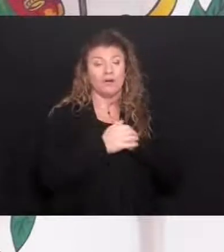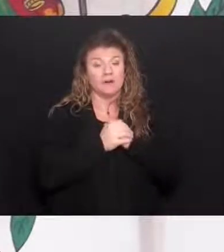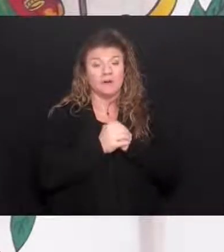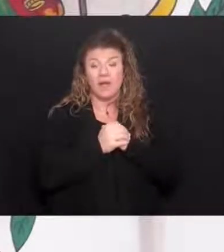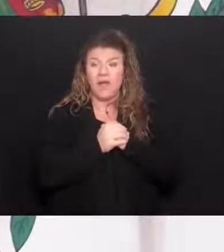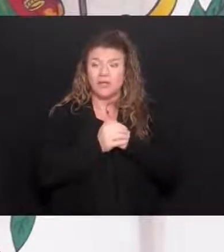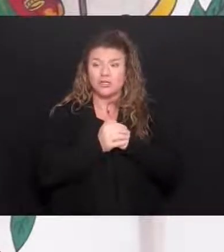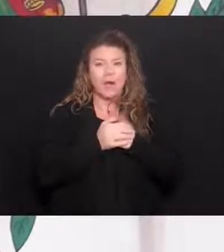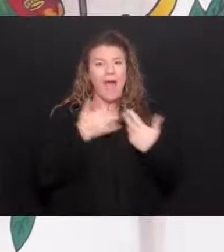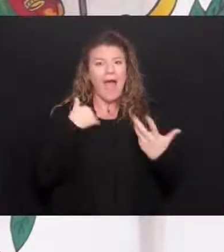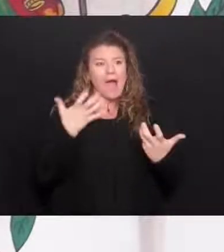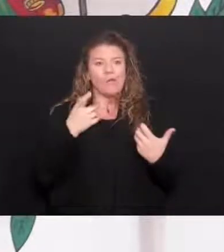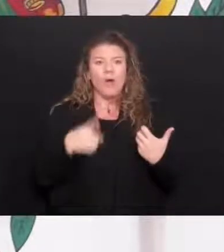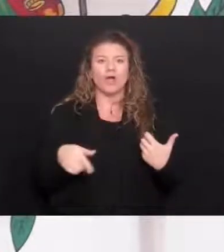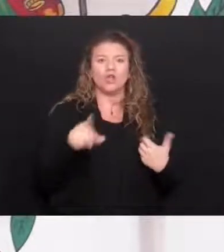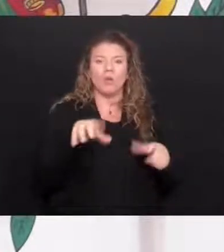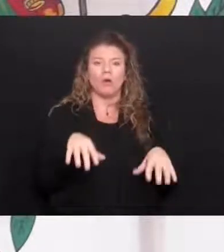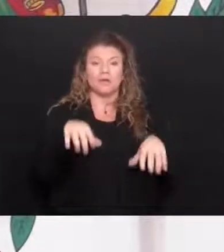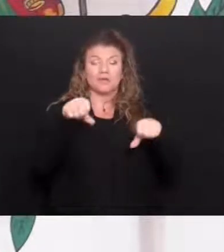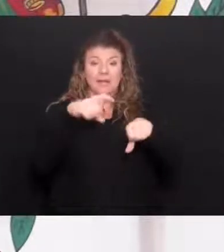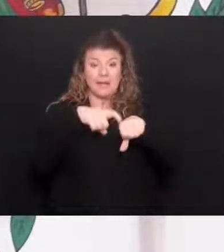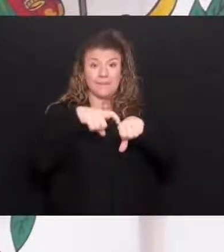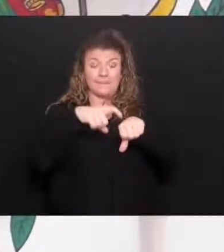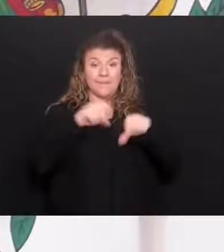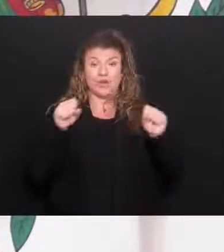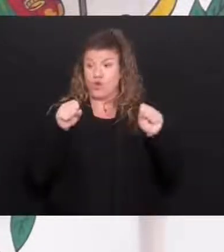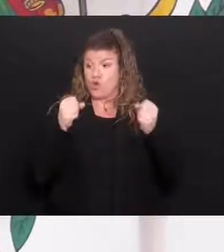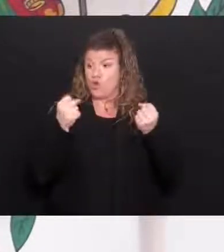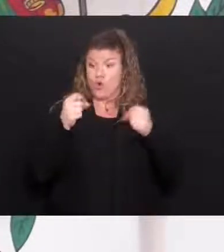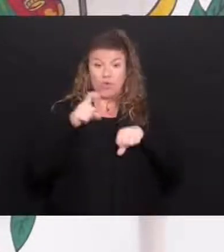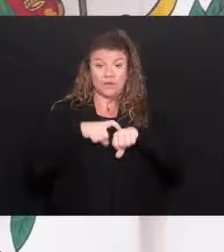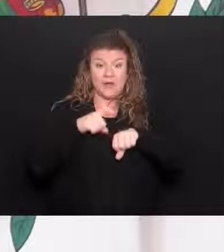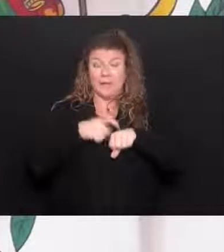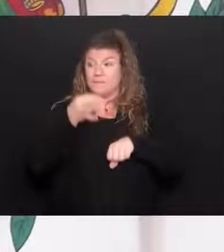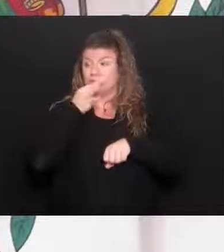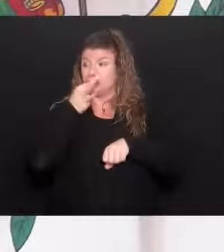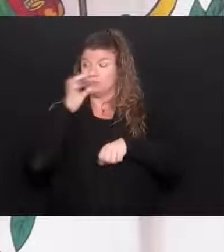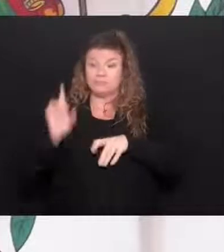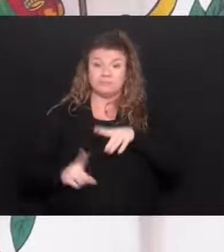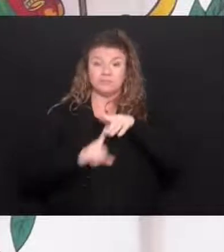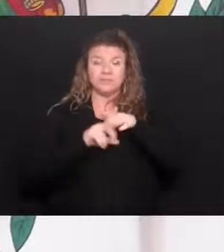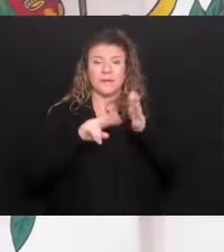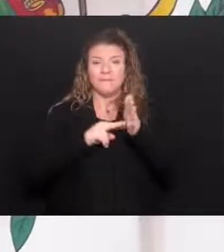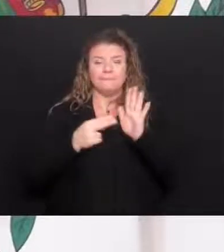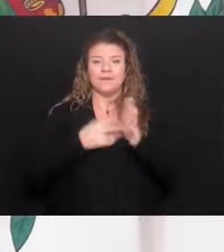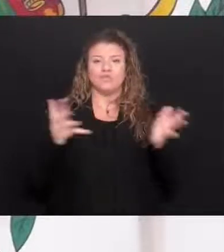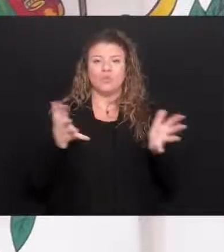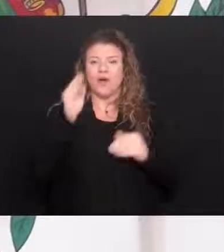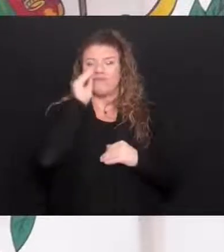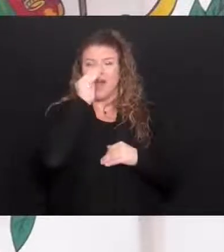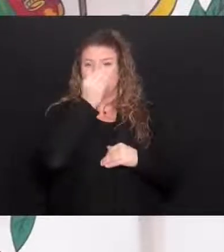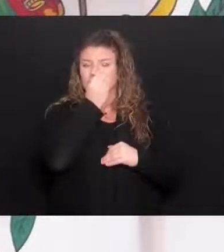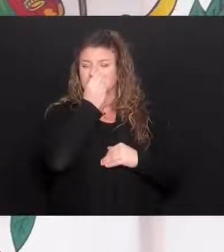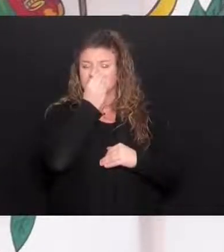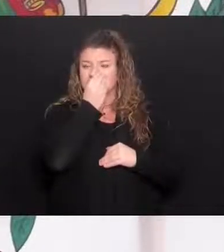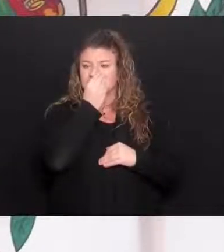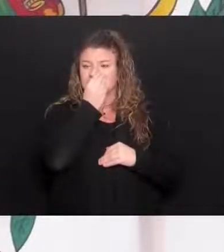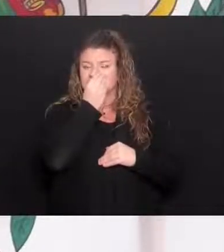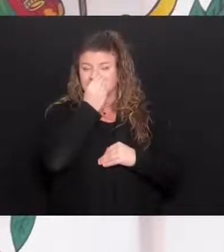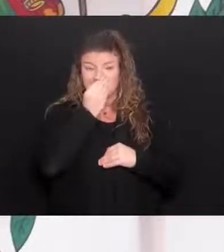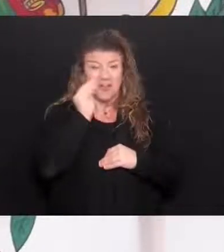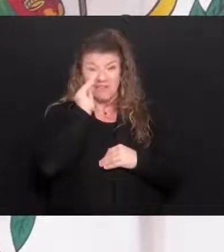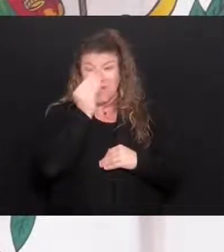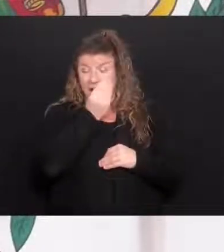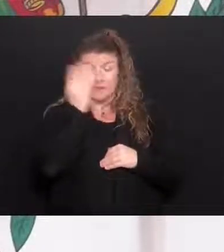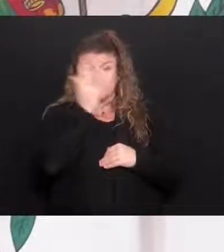take time, because as this cold weather comes and everything, the flowers around this great capital won't be as pretty as